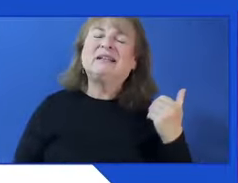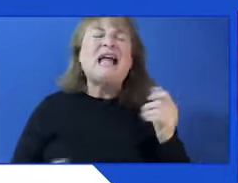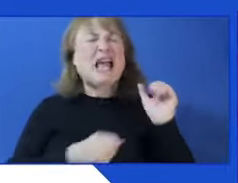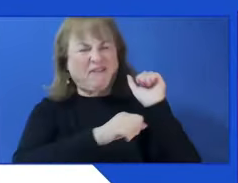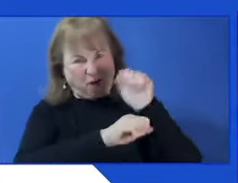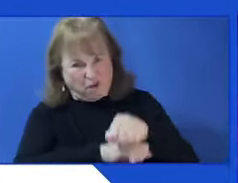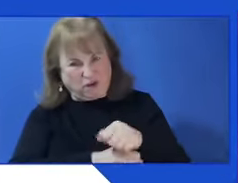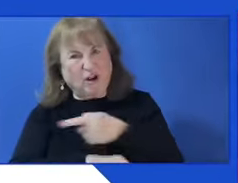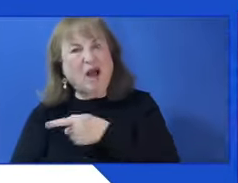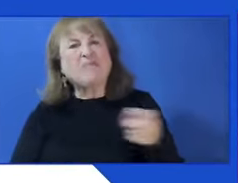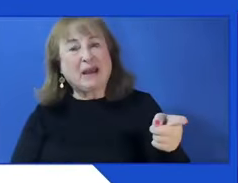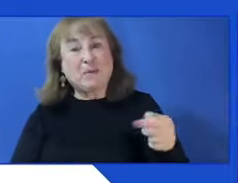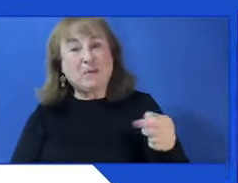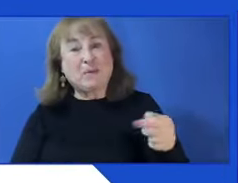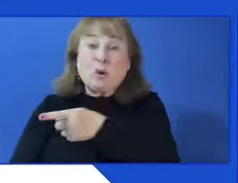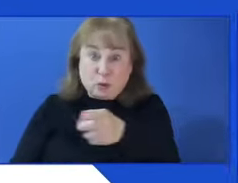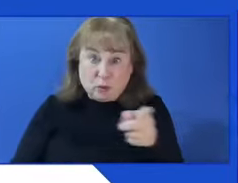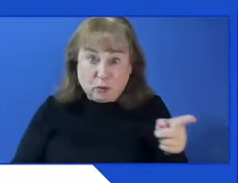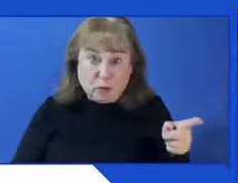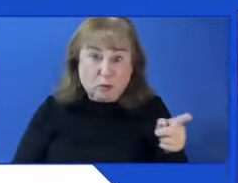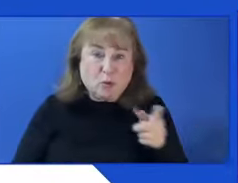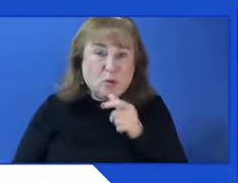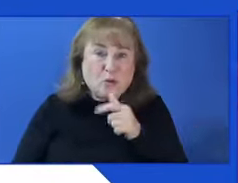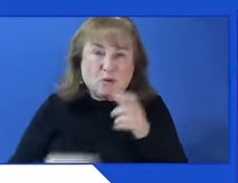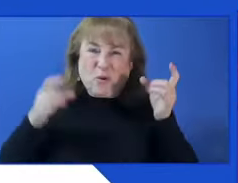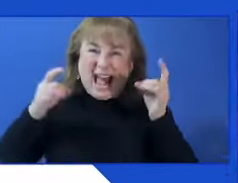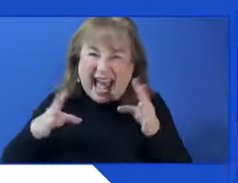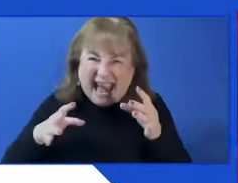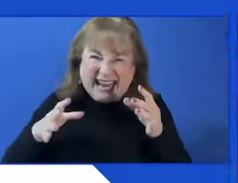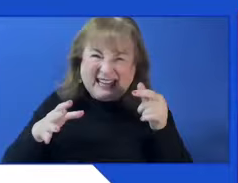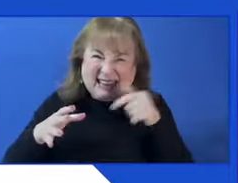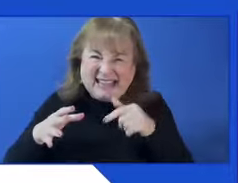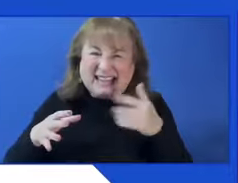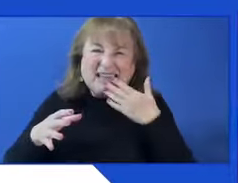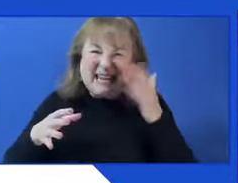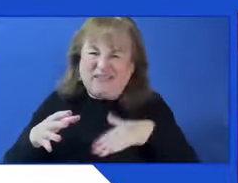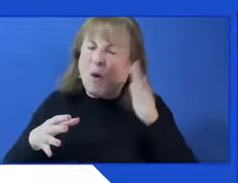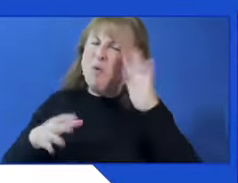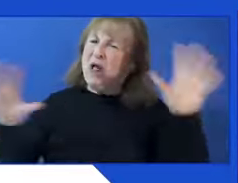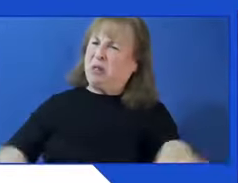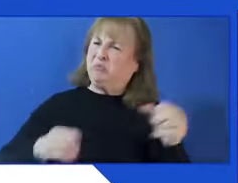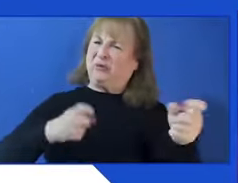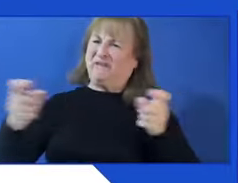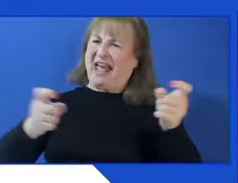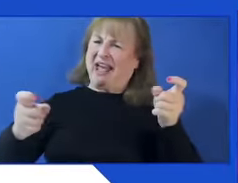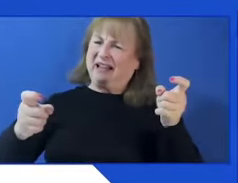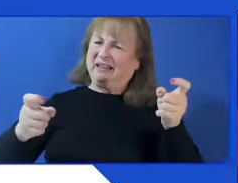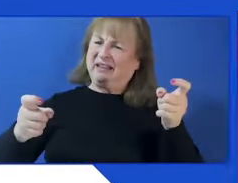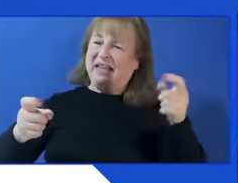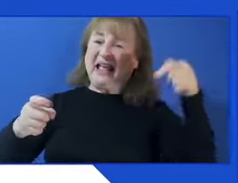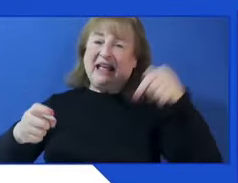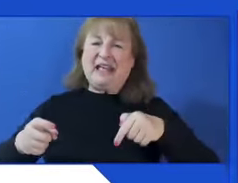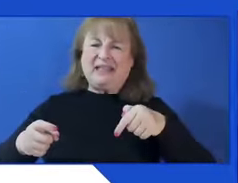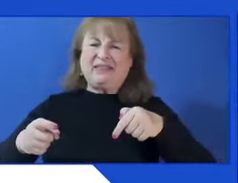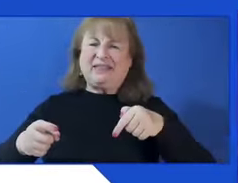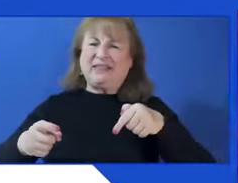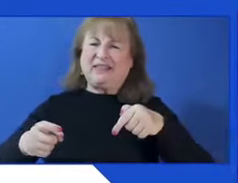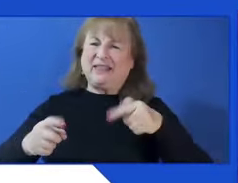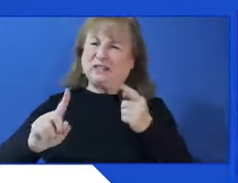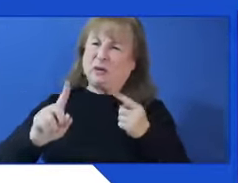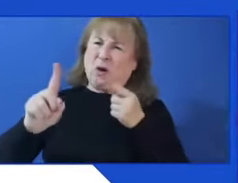them. You who hate this evil will prevail because this cause